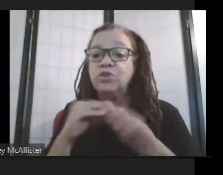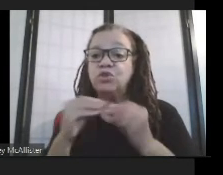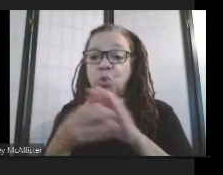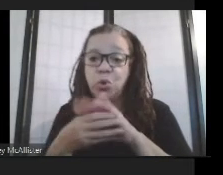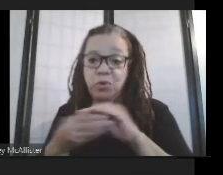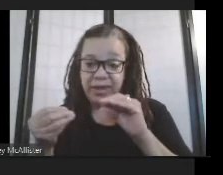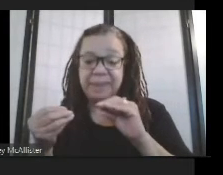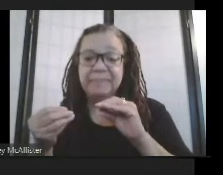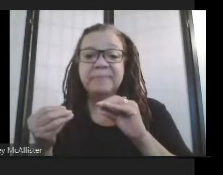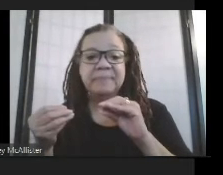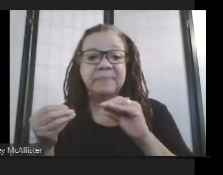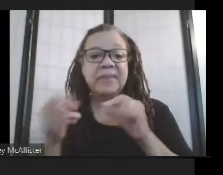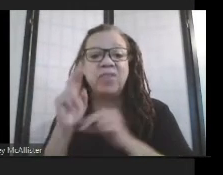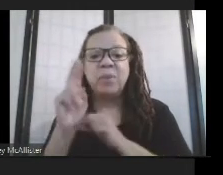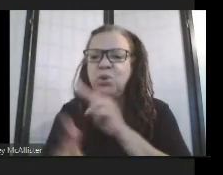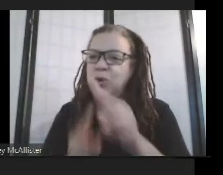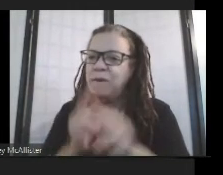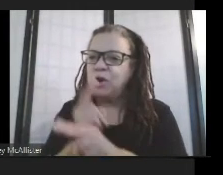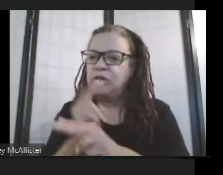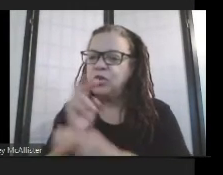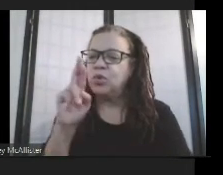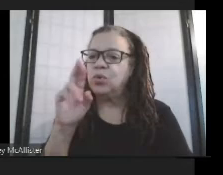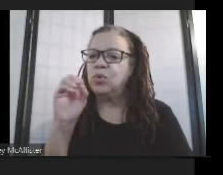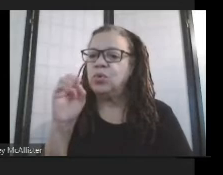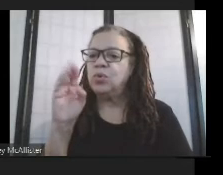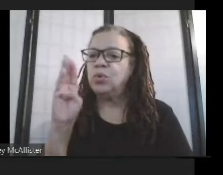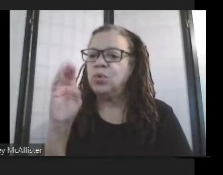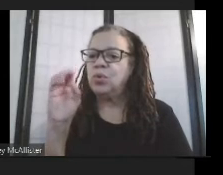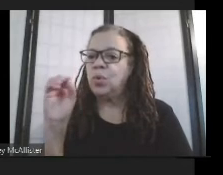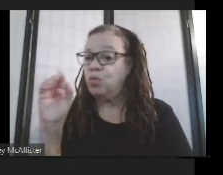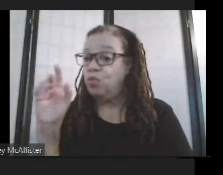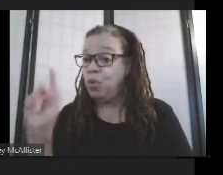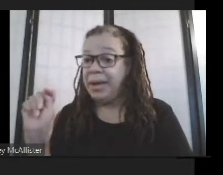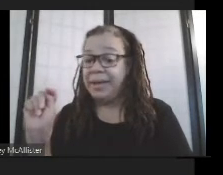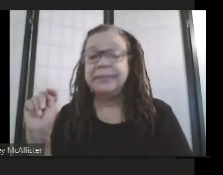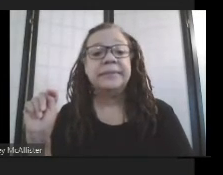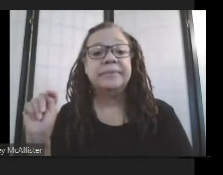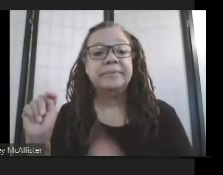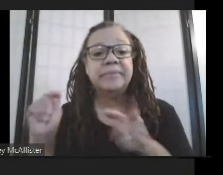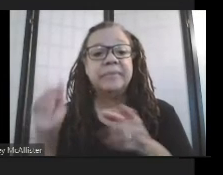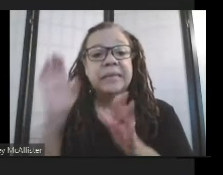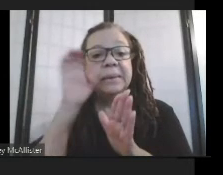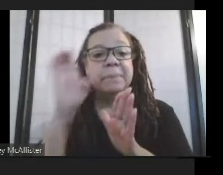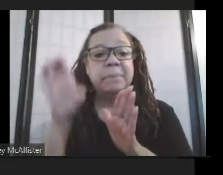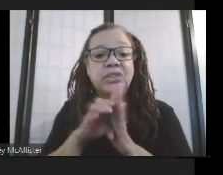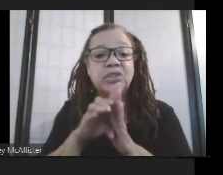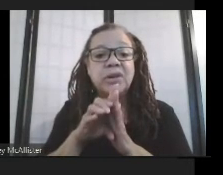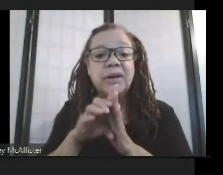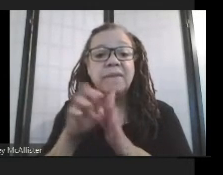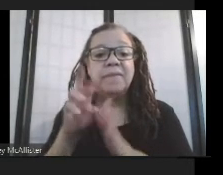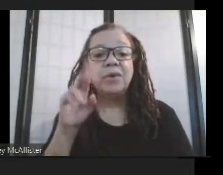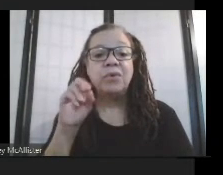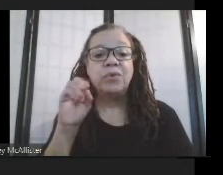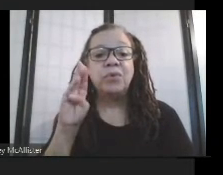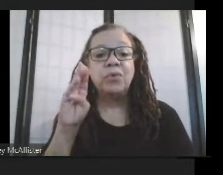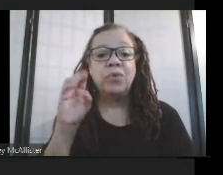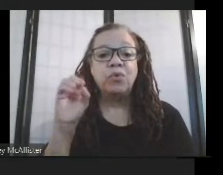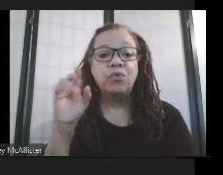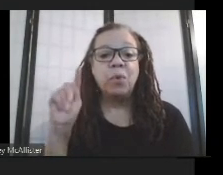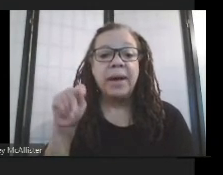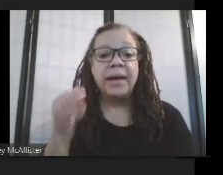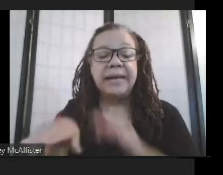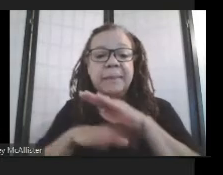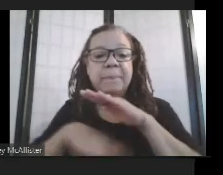ago, Rasim's Universal Robots. So here, the influence of robots, and picture of the little robot and all the gears and